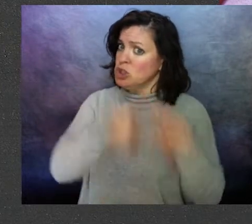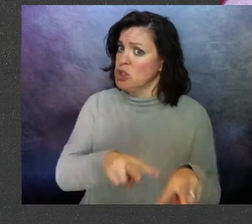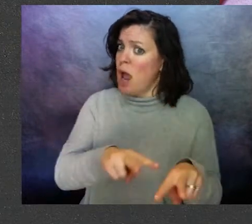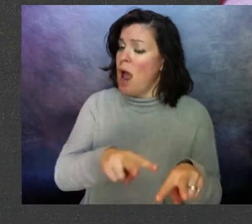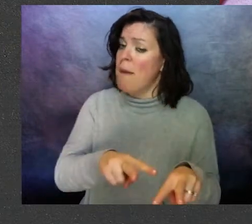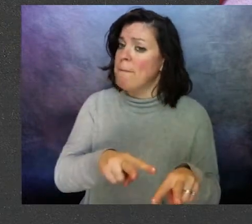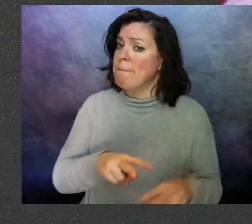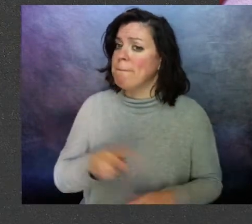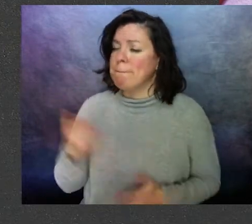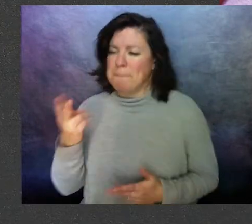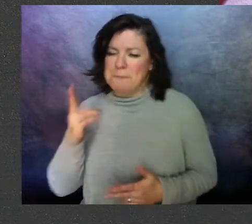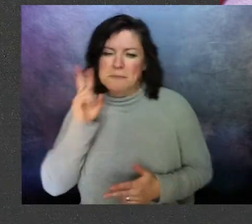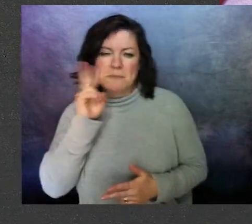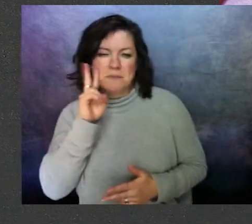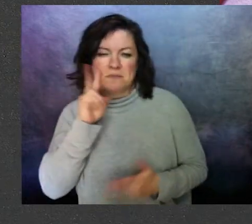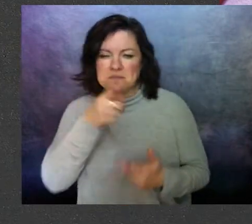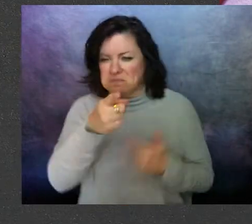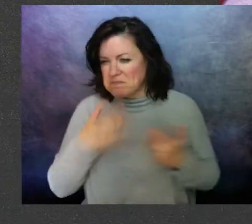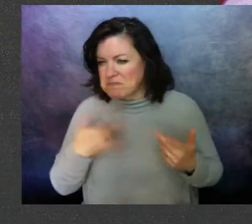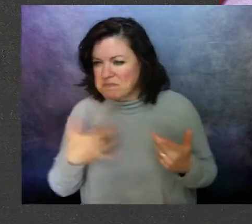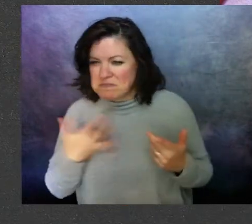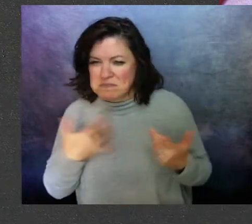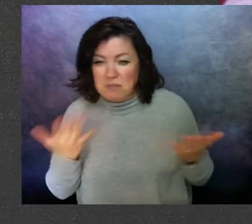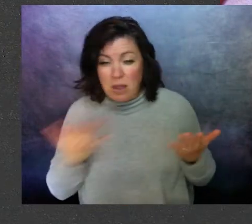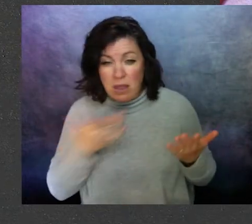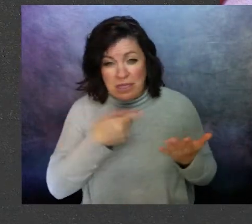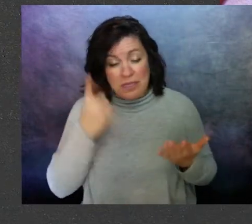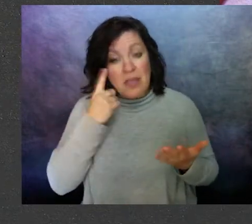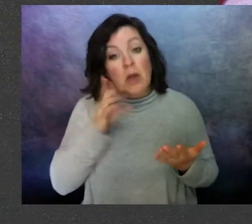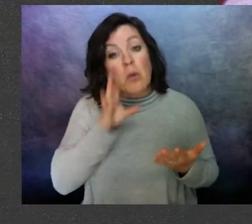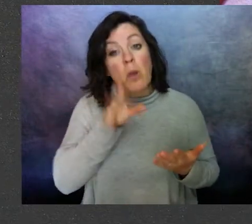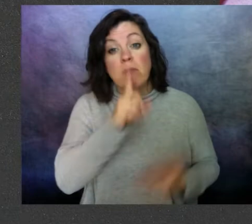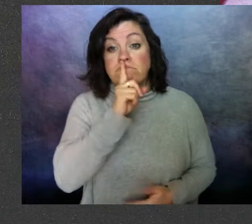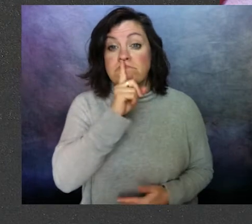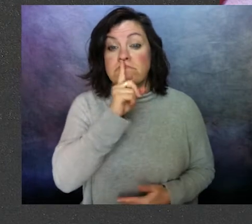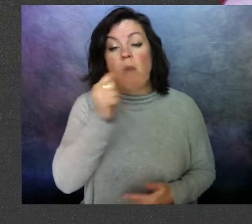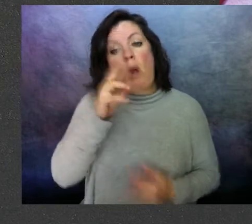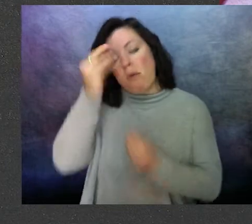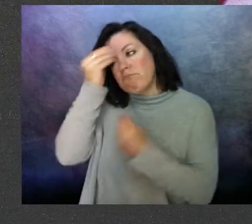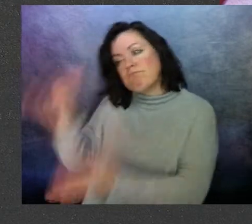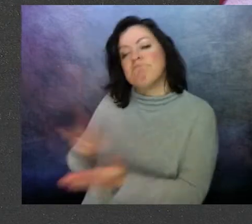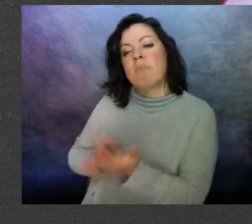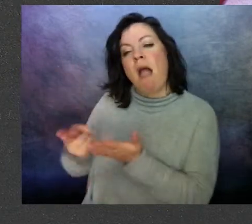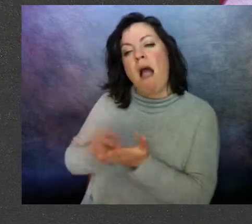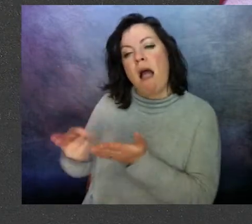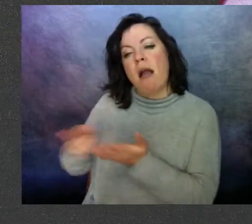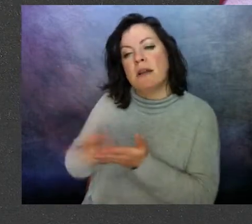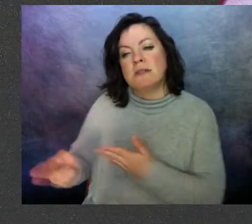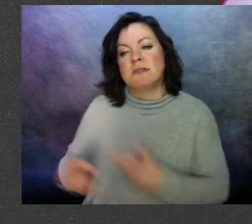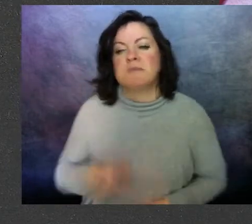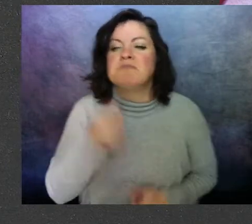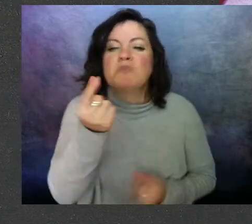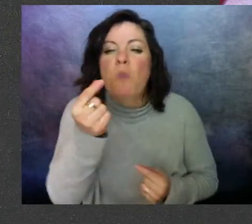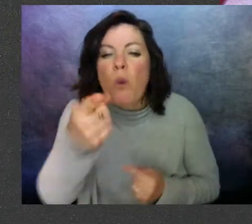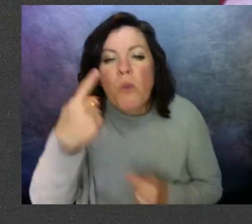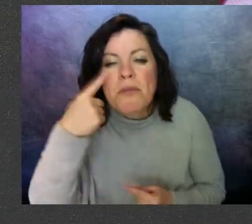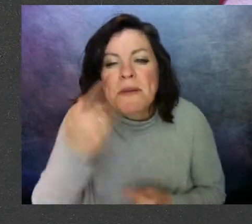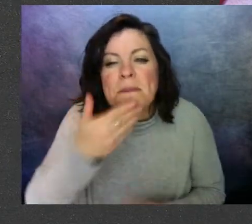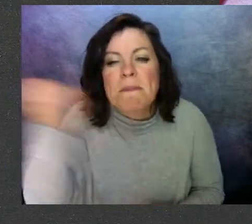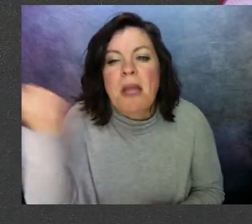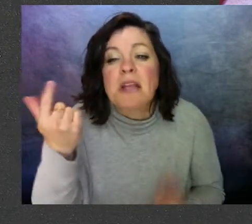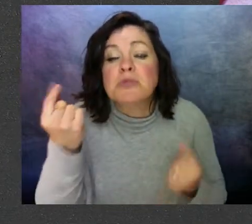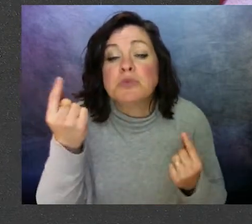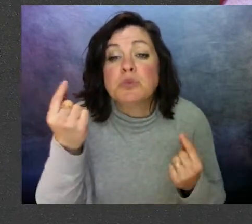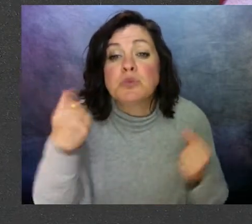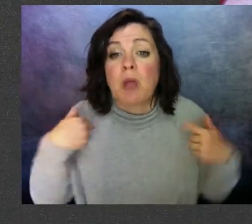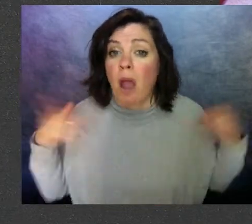pile and they could probably get away with never telling them, right? What do you think would be the best thing to do? Pretend